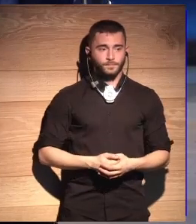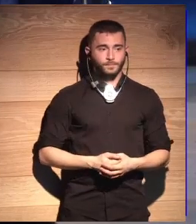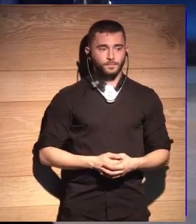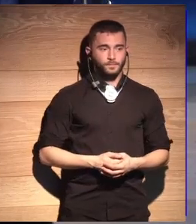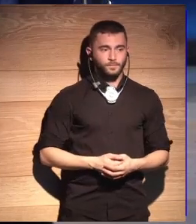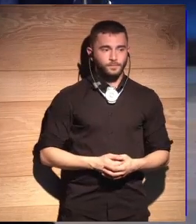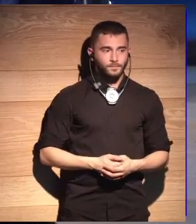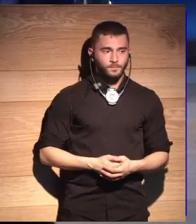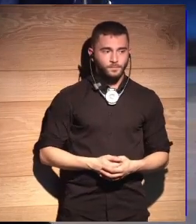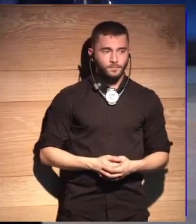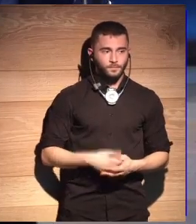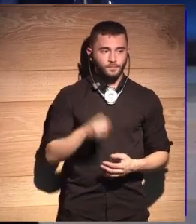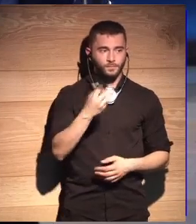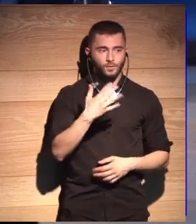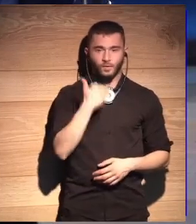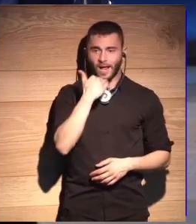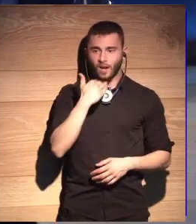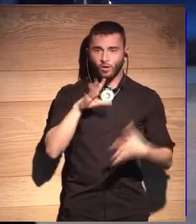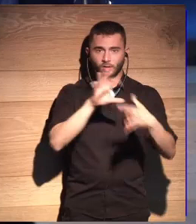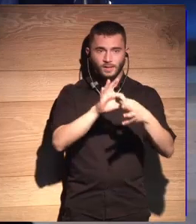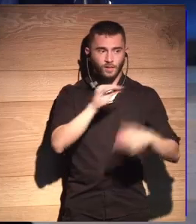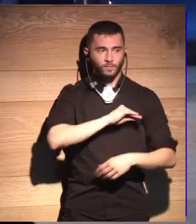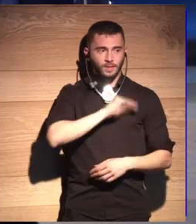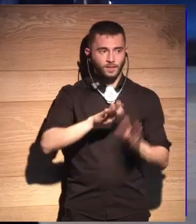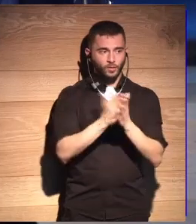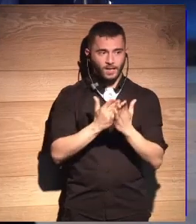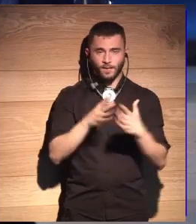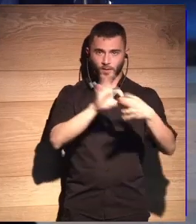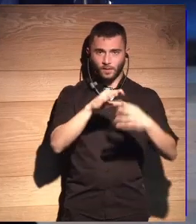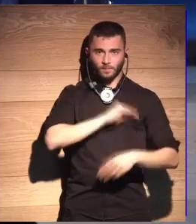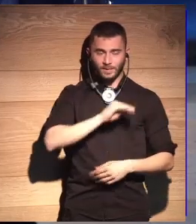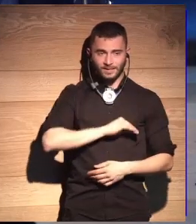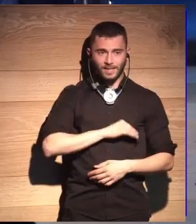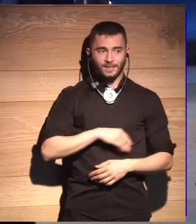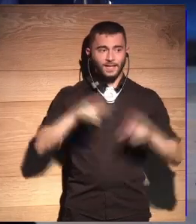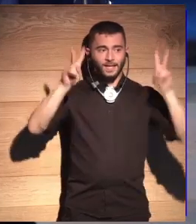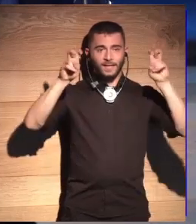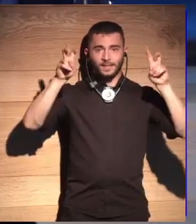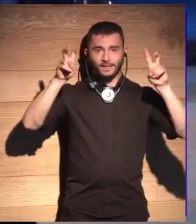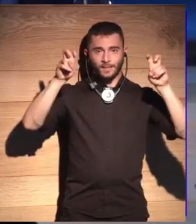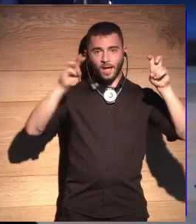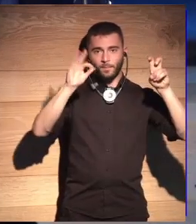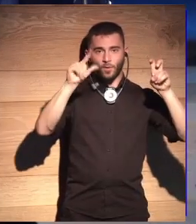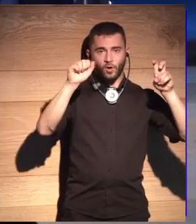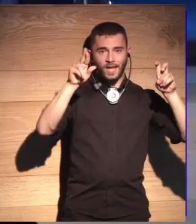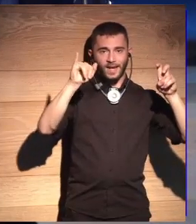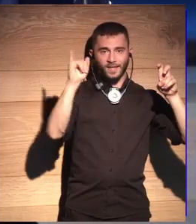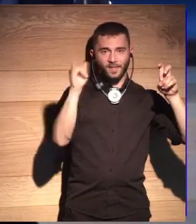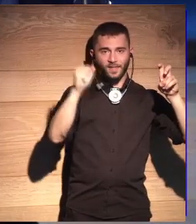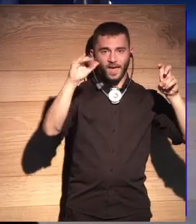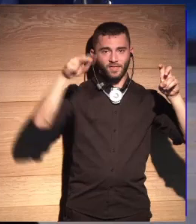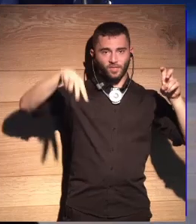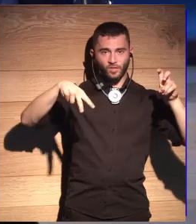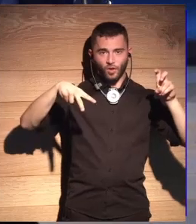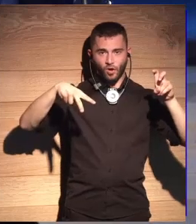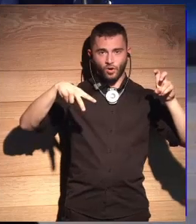don't know whether you want to continue along those lines or go to political systems. Something that is related to the book, which is